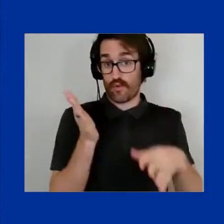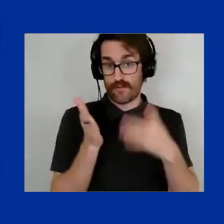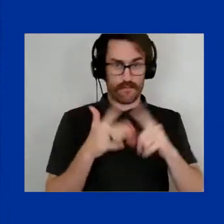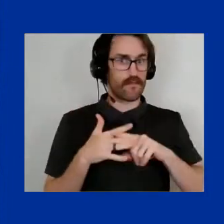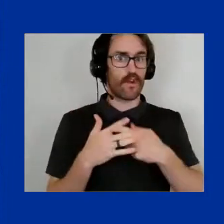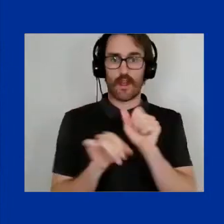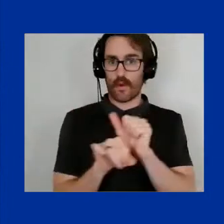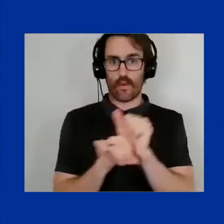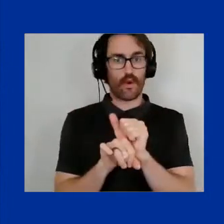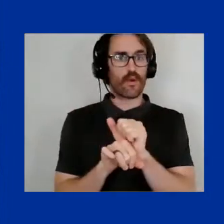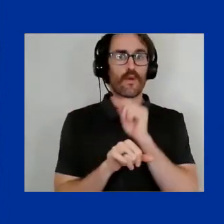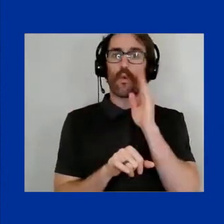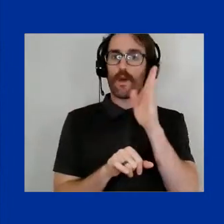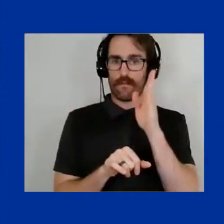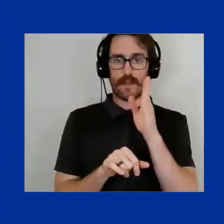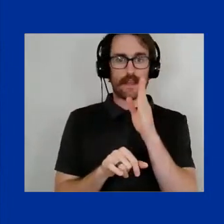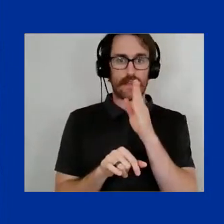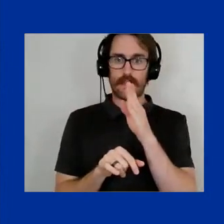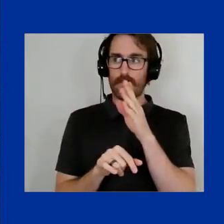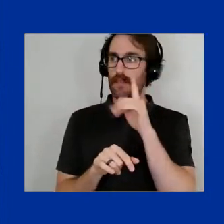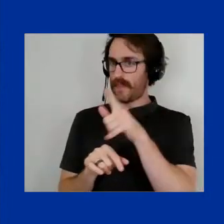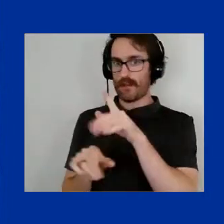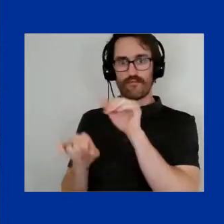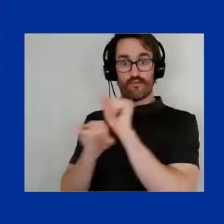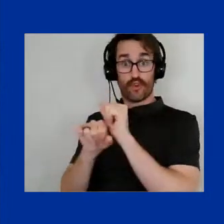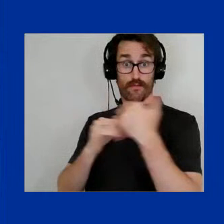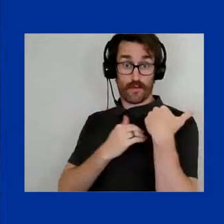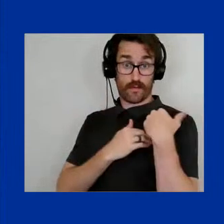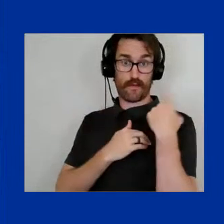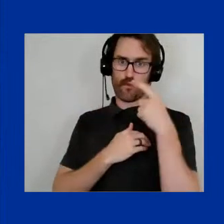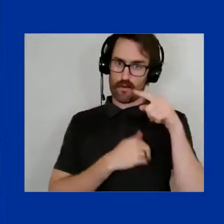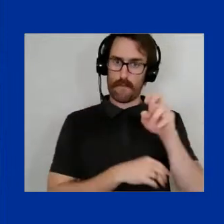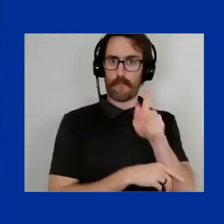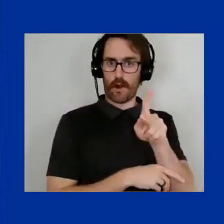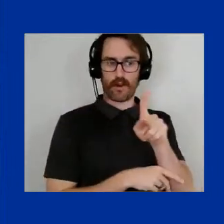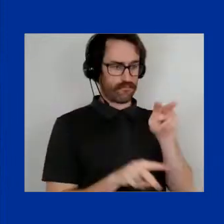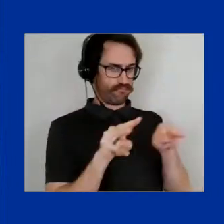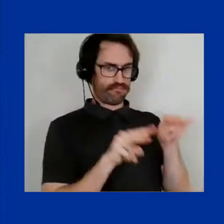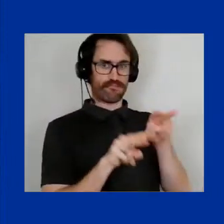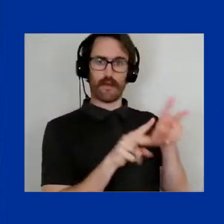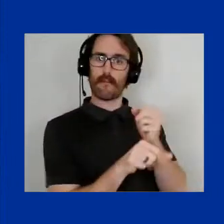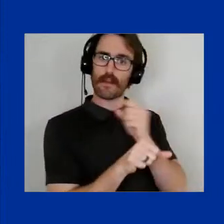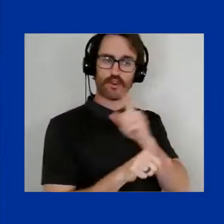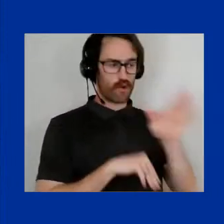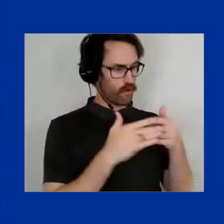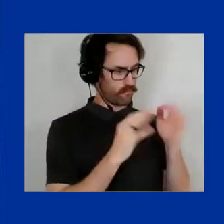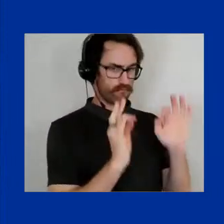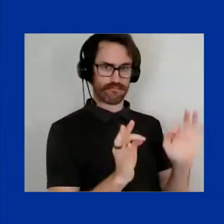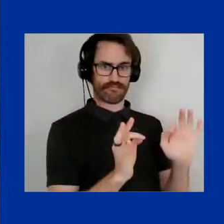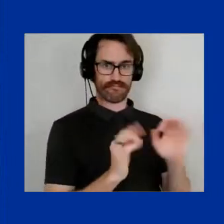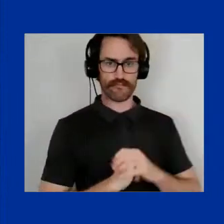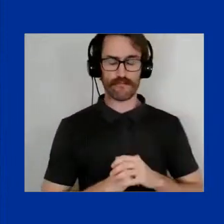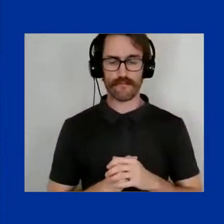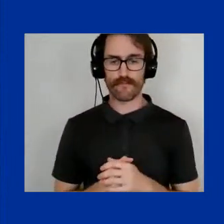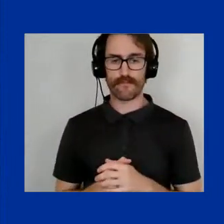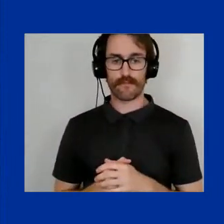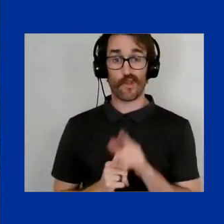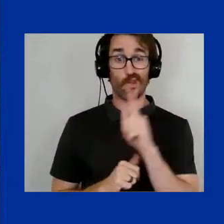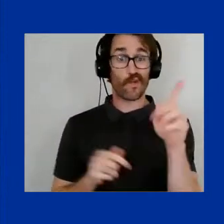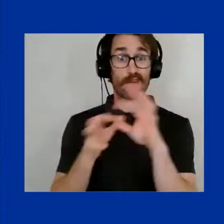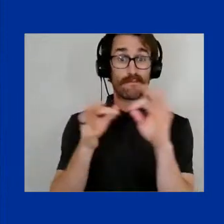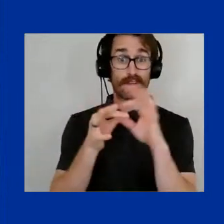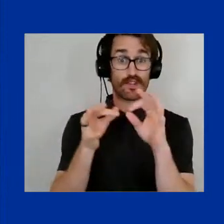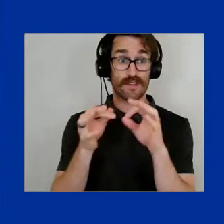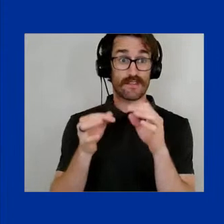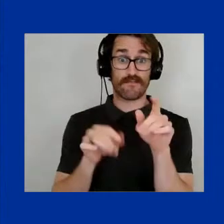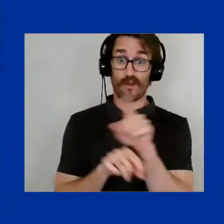they'll be dedicated just to this activity. So it's a balance of other things, because as you mentioned as well, over and above that,